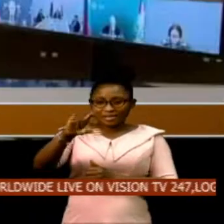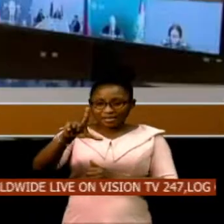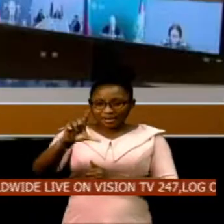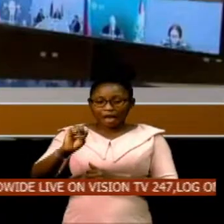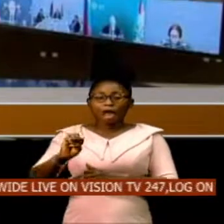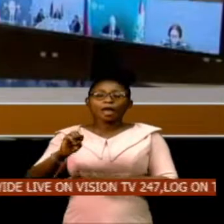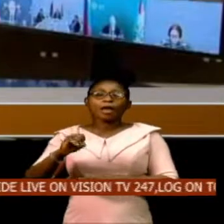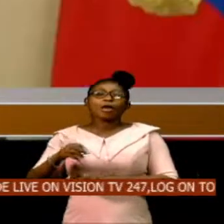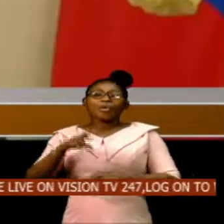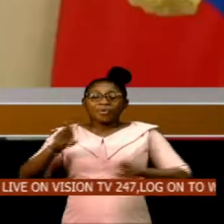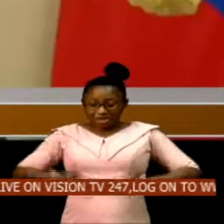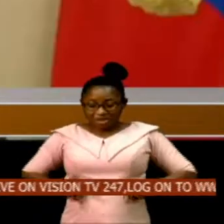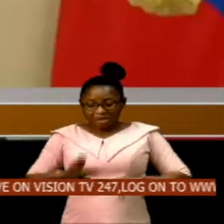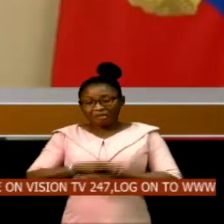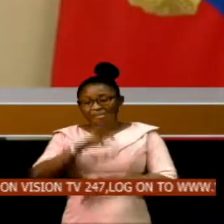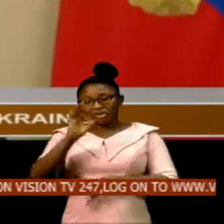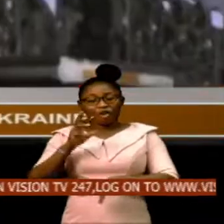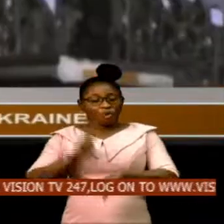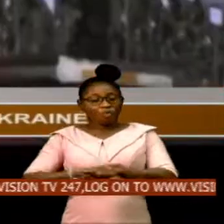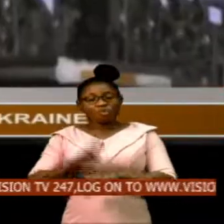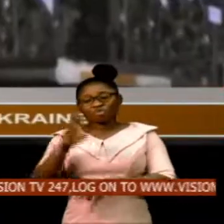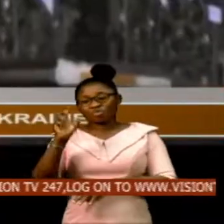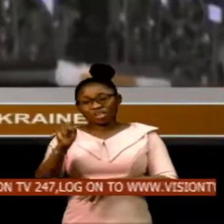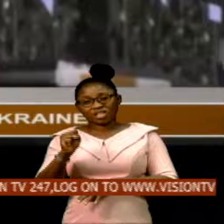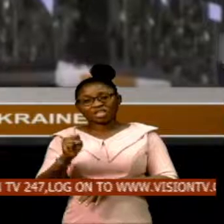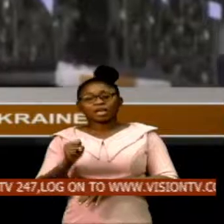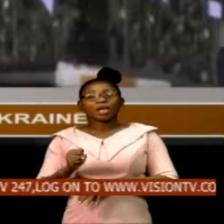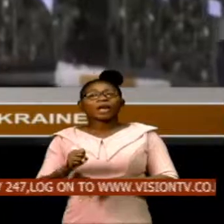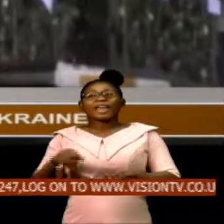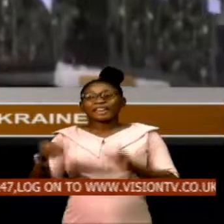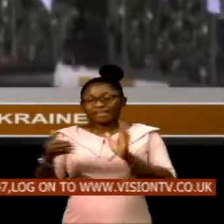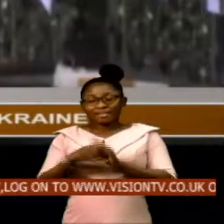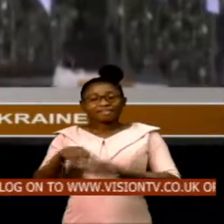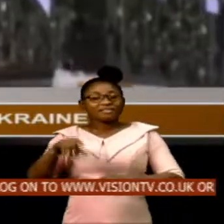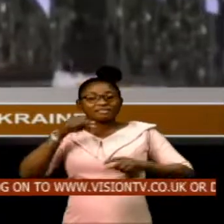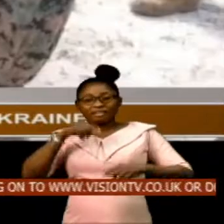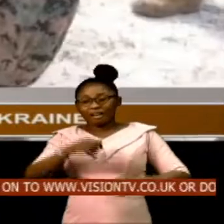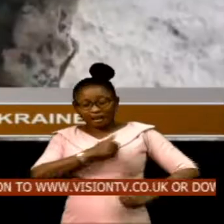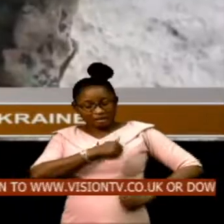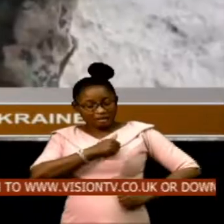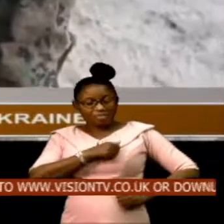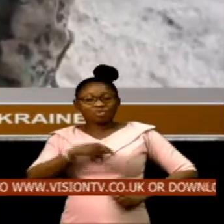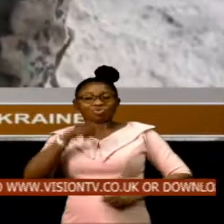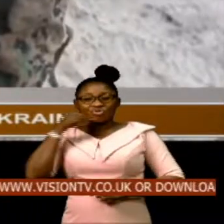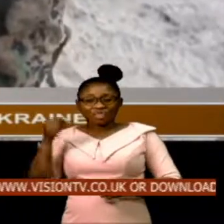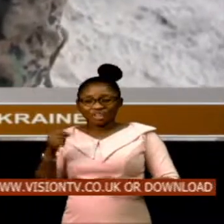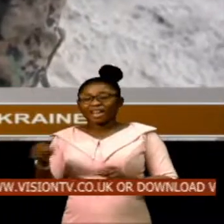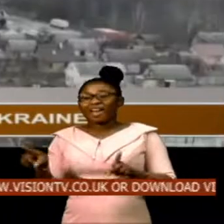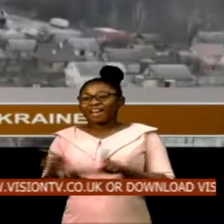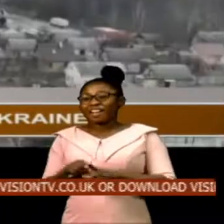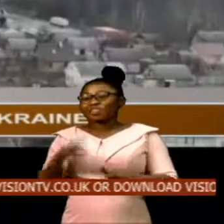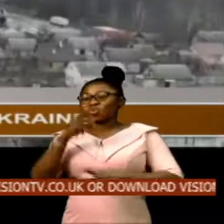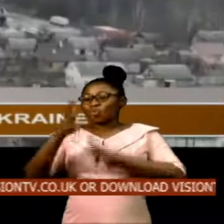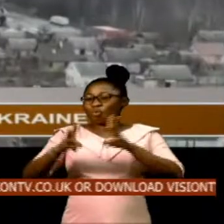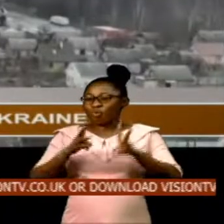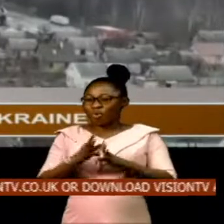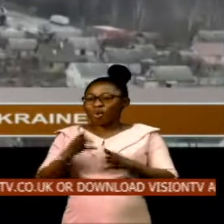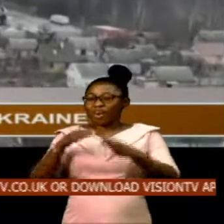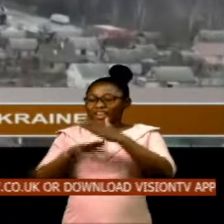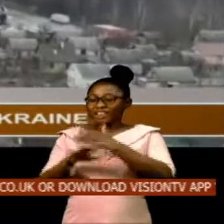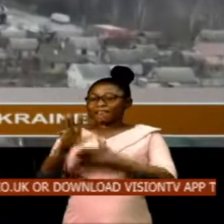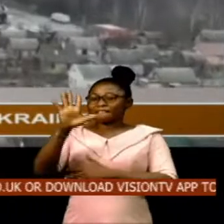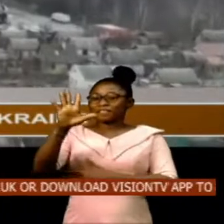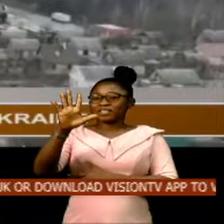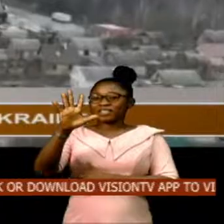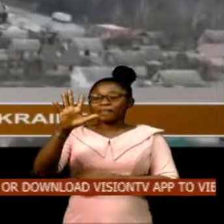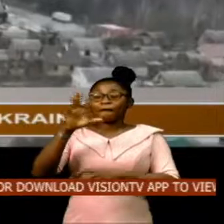Friday, warned the United States against arming Ukraine, warning of unpredictable consequences as war entered the 51st